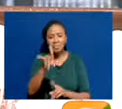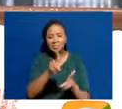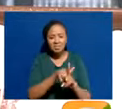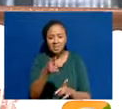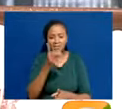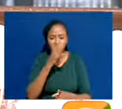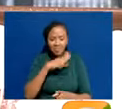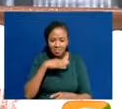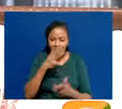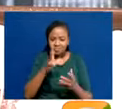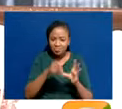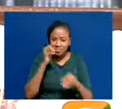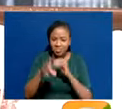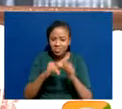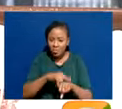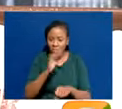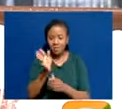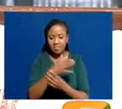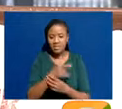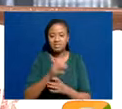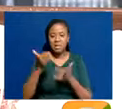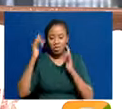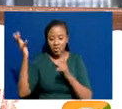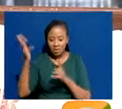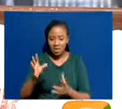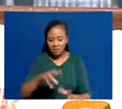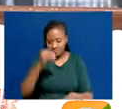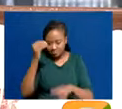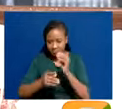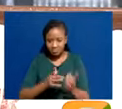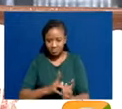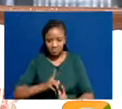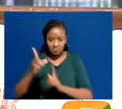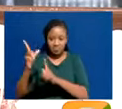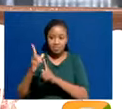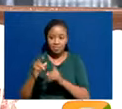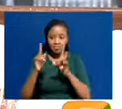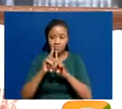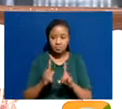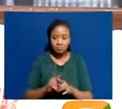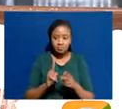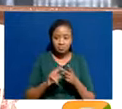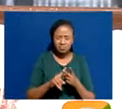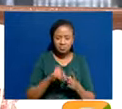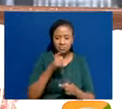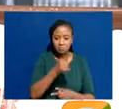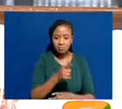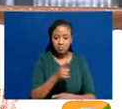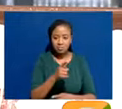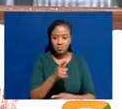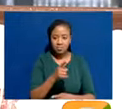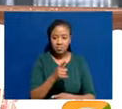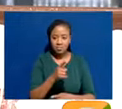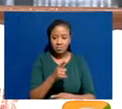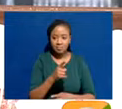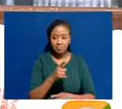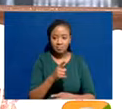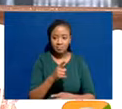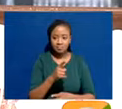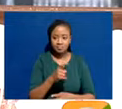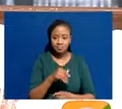business community. I told them, you guys, on the median, it's full of trash. I collect it in 4